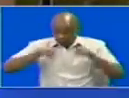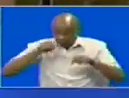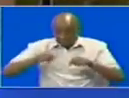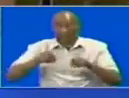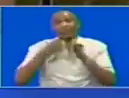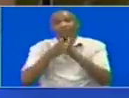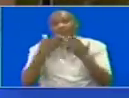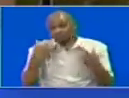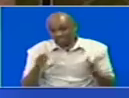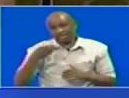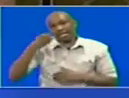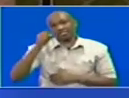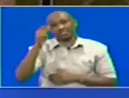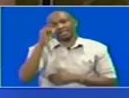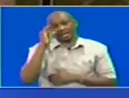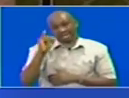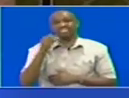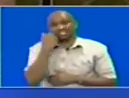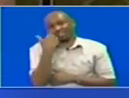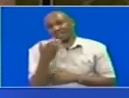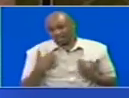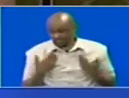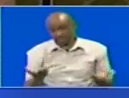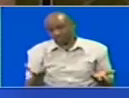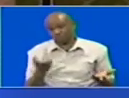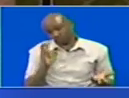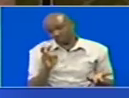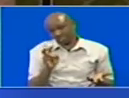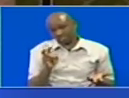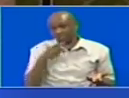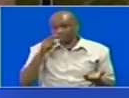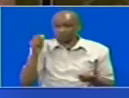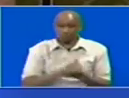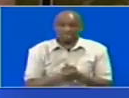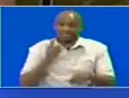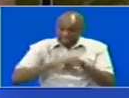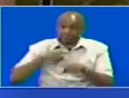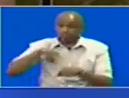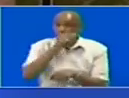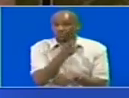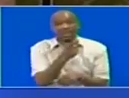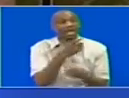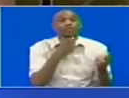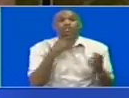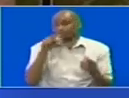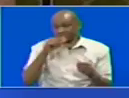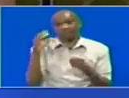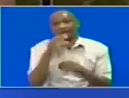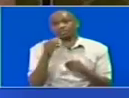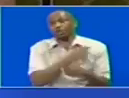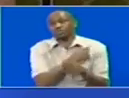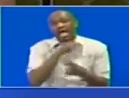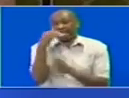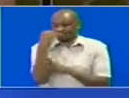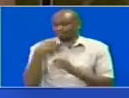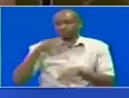amekupatia STI ama amekupatia gonorrhea, whatever, sindio, umeenda hosi. Watataka uende ulete huyo mteja.